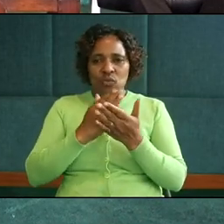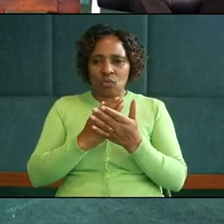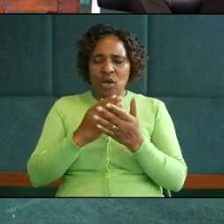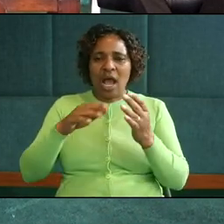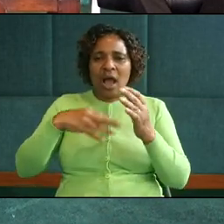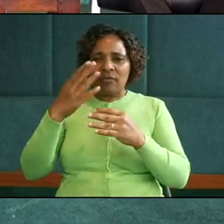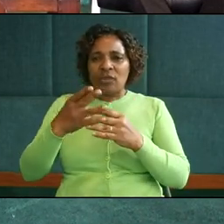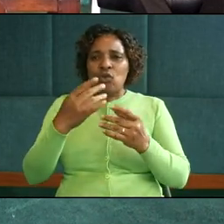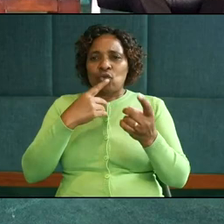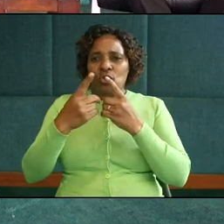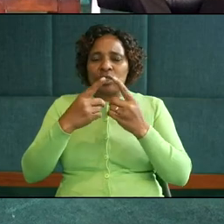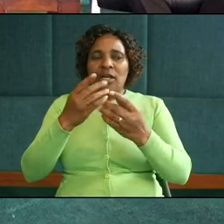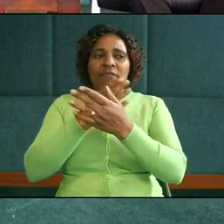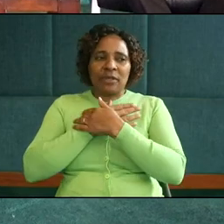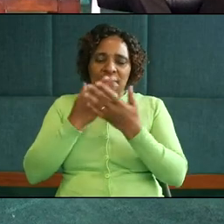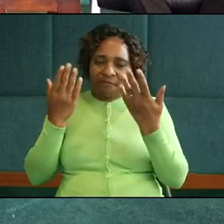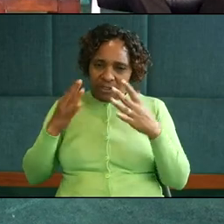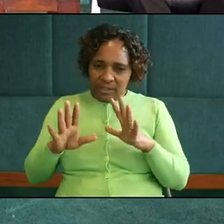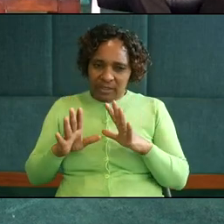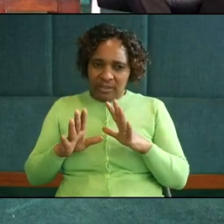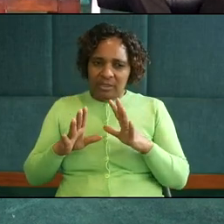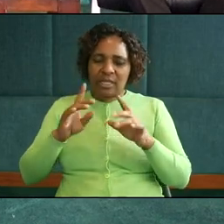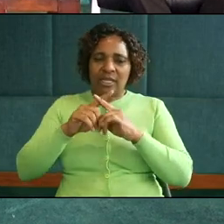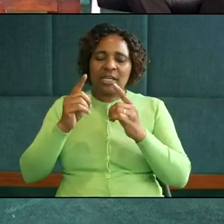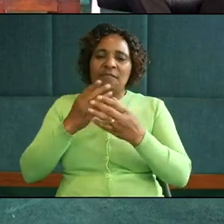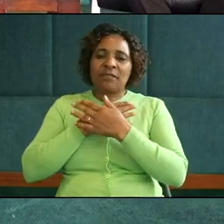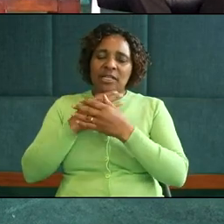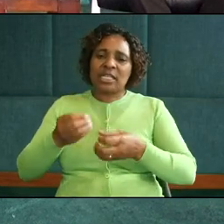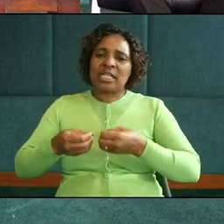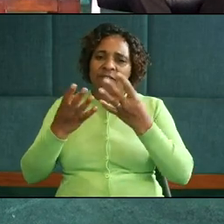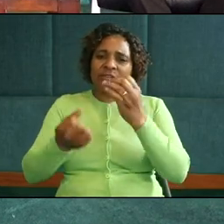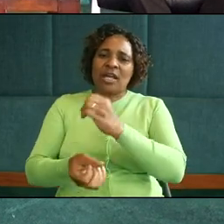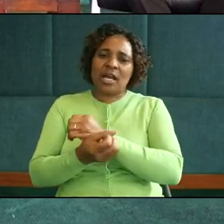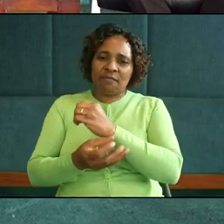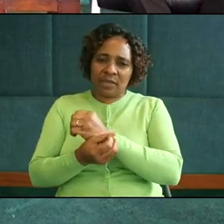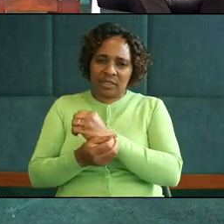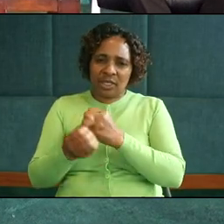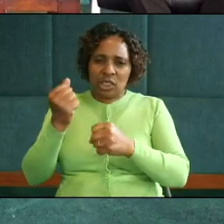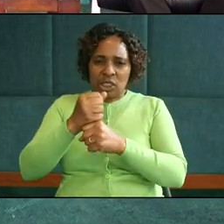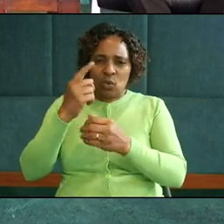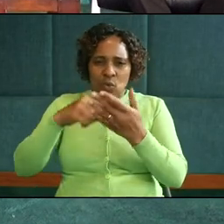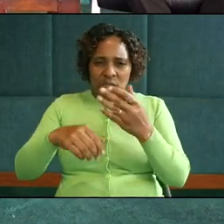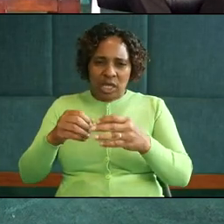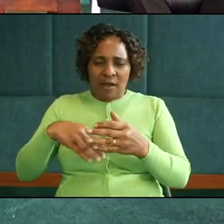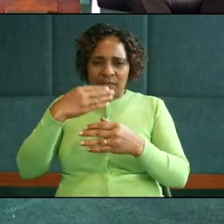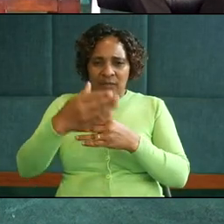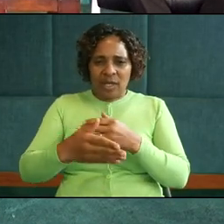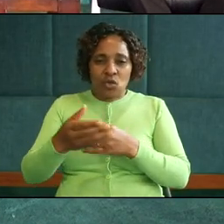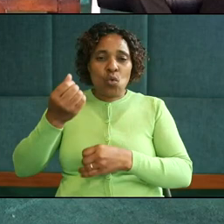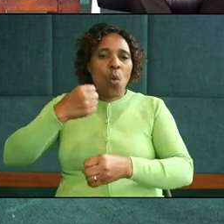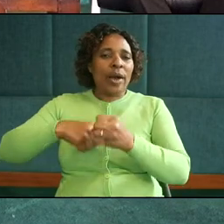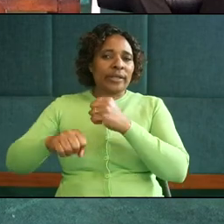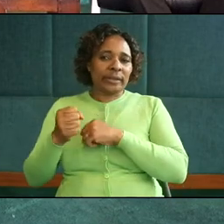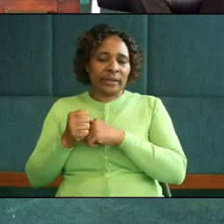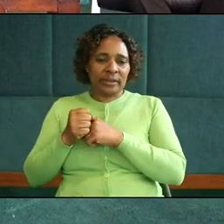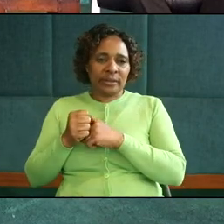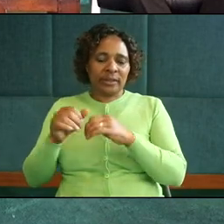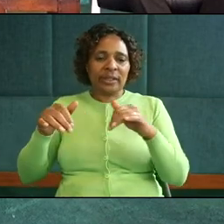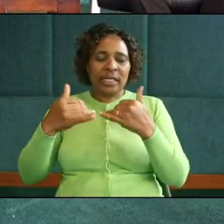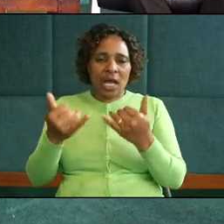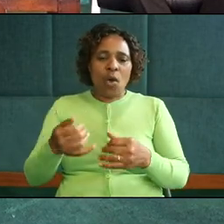after you talk to a friend, you know, and the friend gives you advice, what do you do after? You go and act on it, you know? You go and